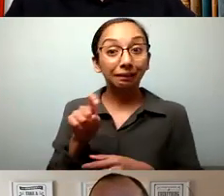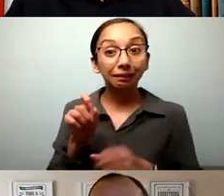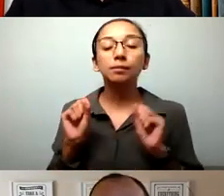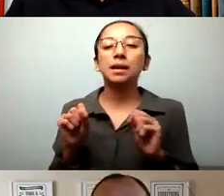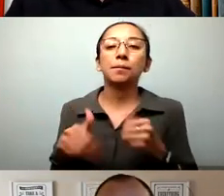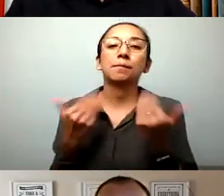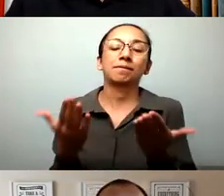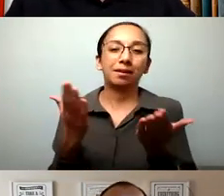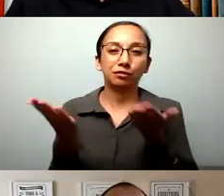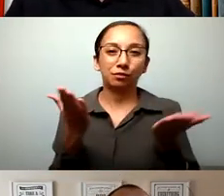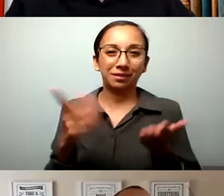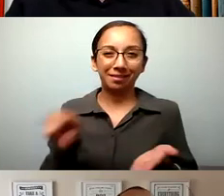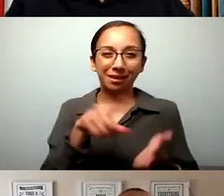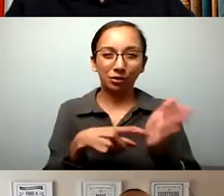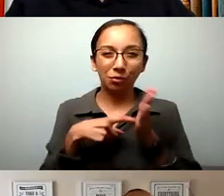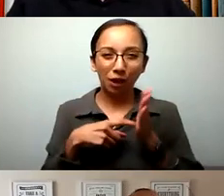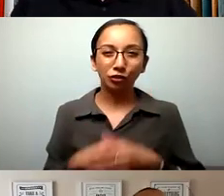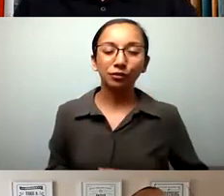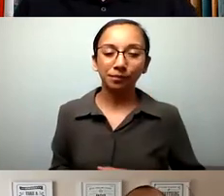they require. Next slide, please.